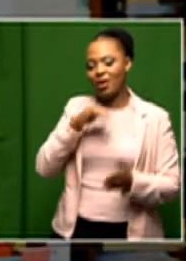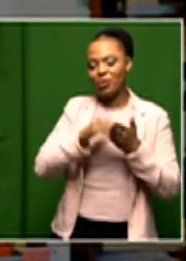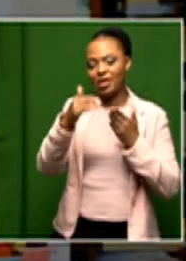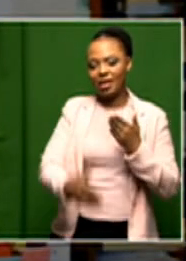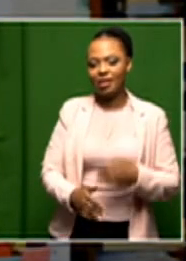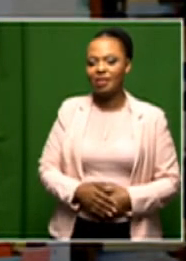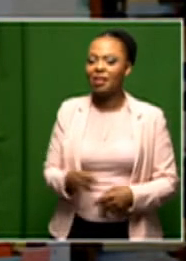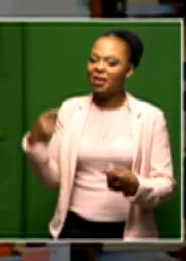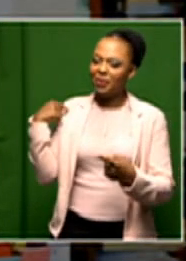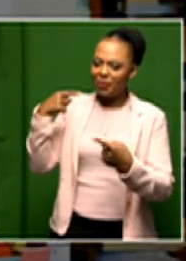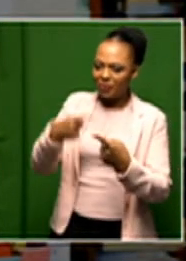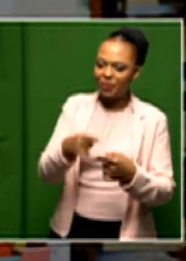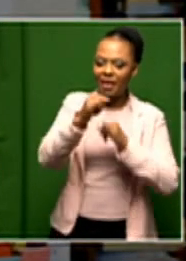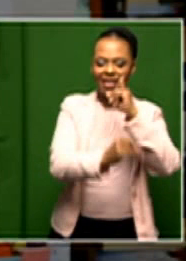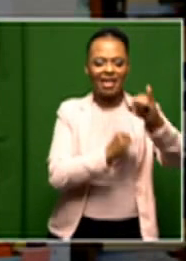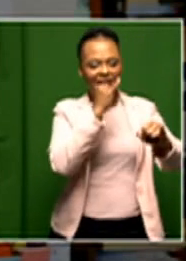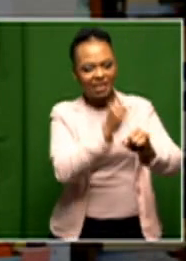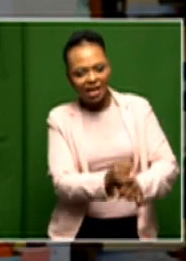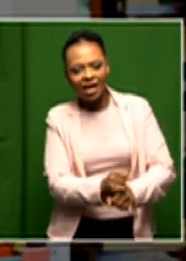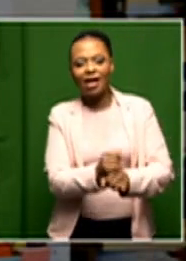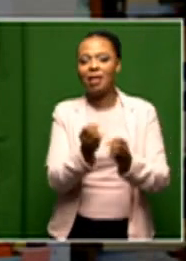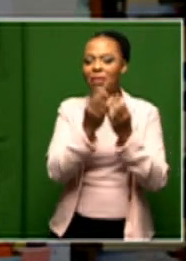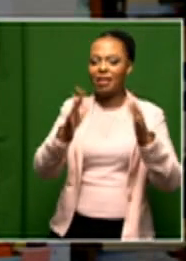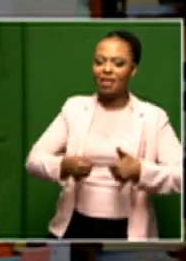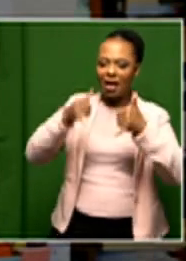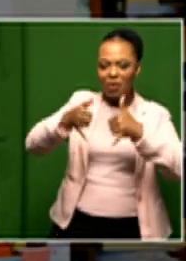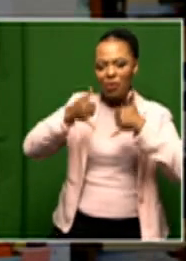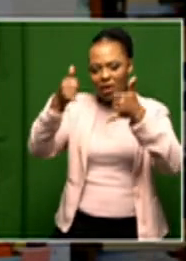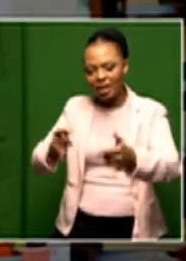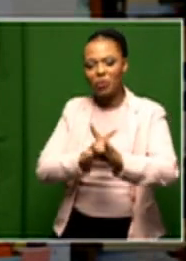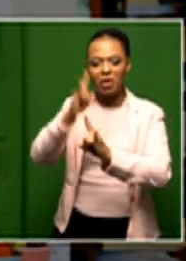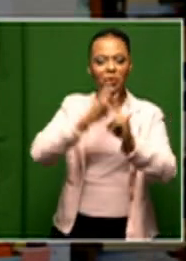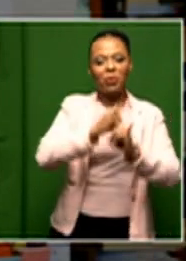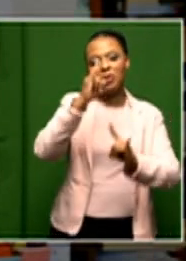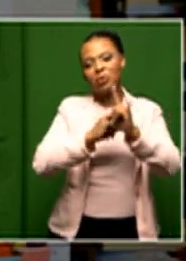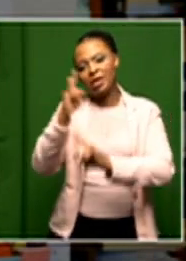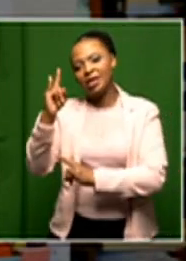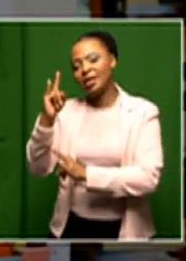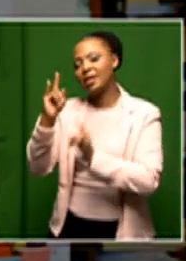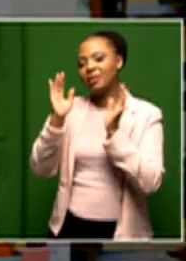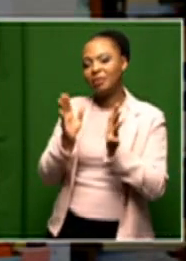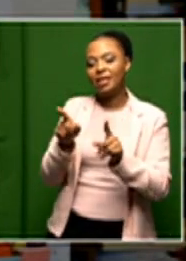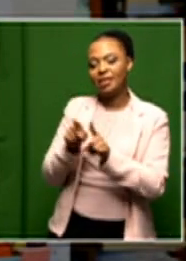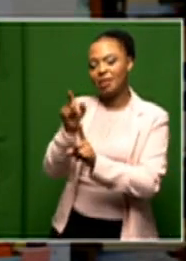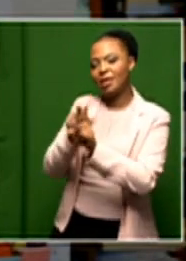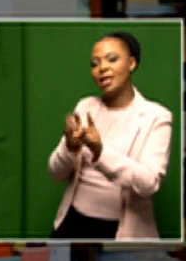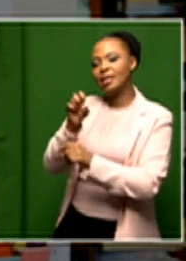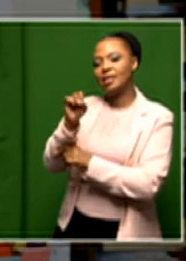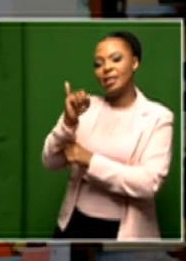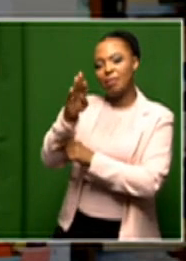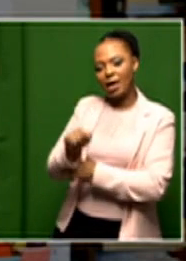in conversation with the internationally acclaimed, multi-award-winning culinary extraordinaire, Siba Mtongana, about